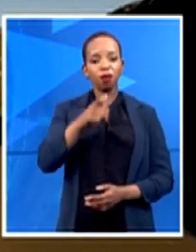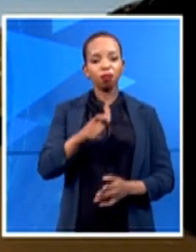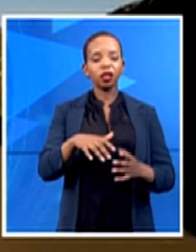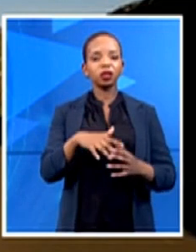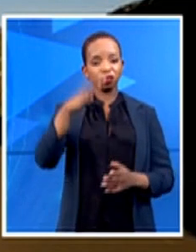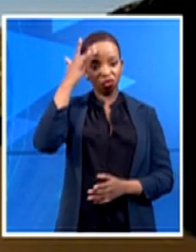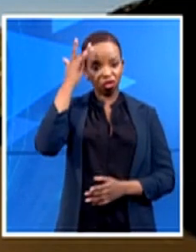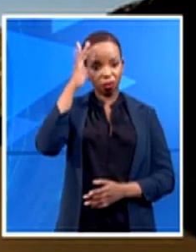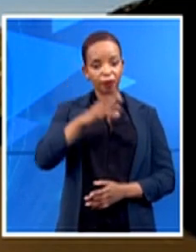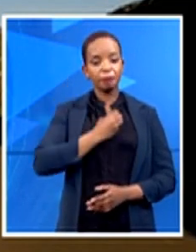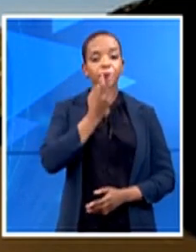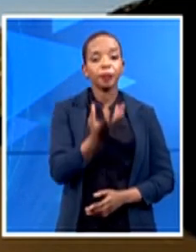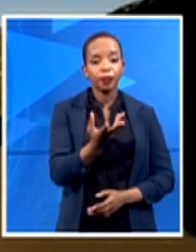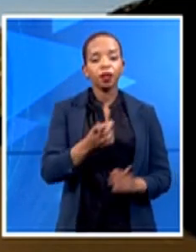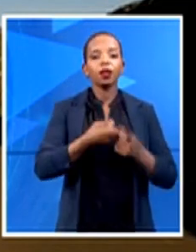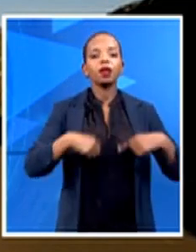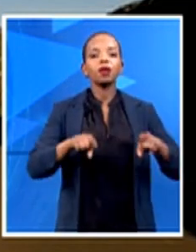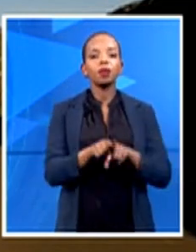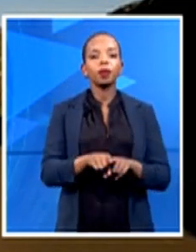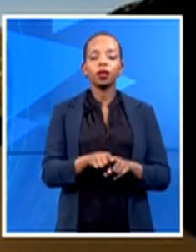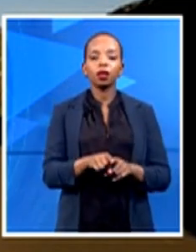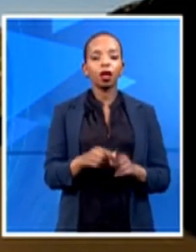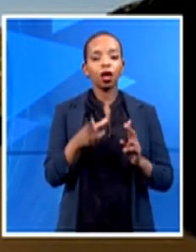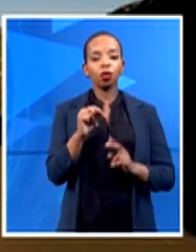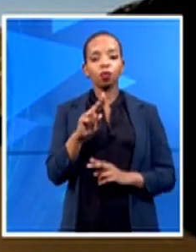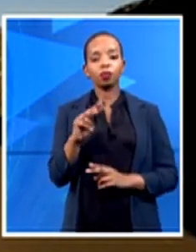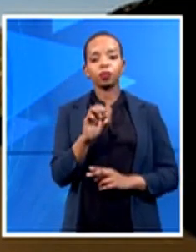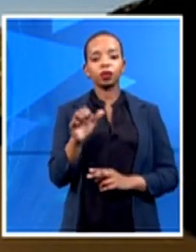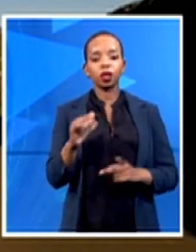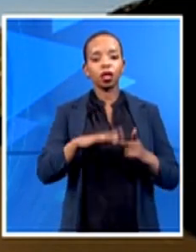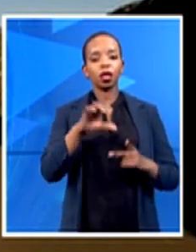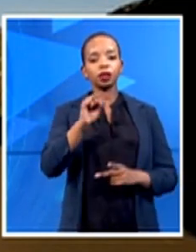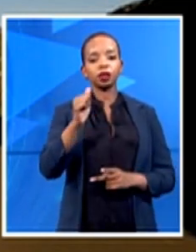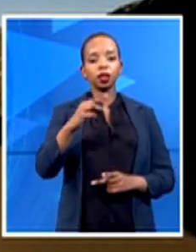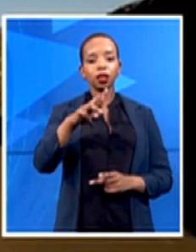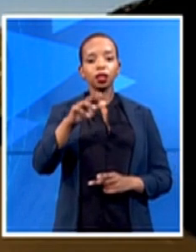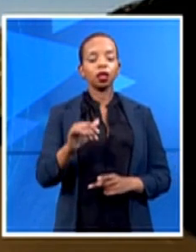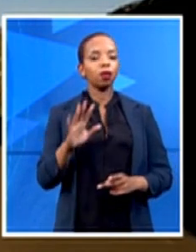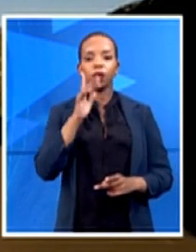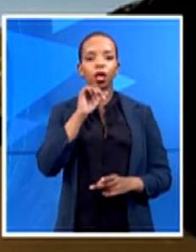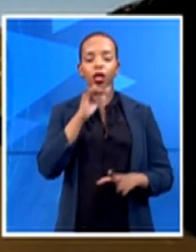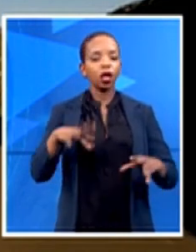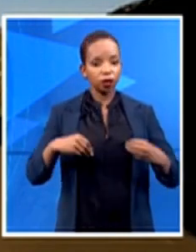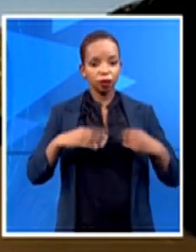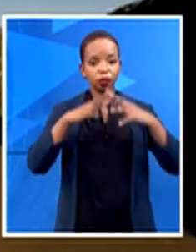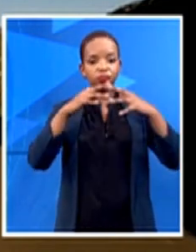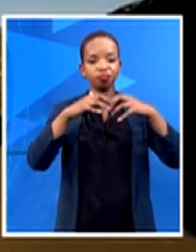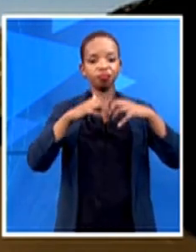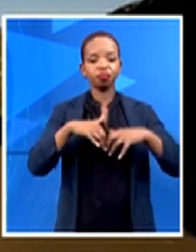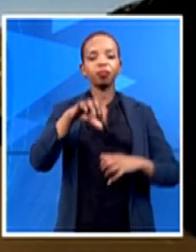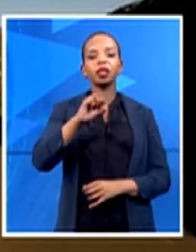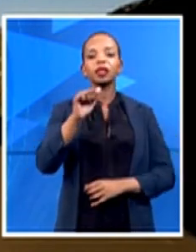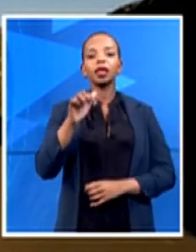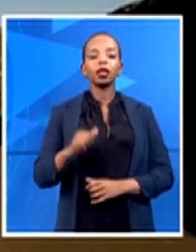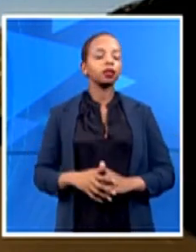no circumstances accept the liquidation of SAA. And we want to remind governments, and in particular